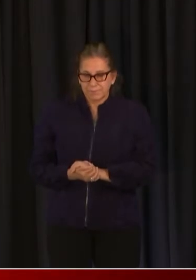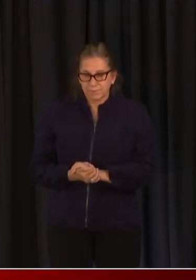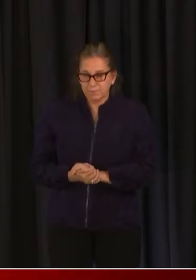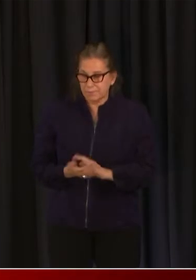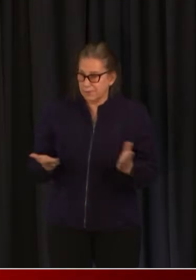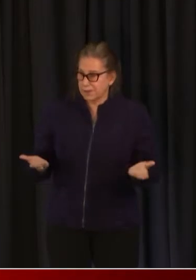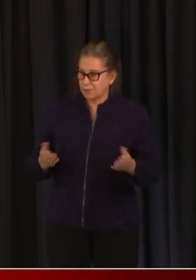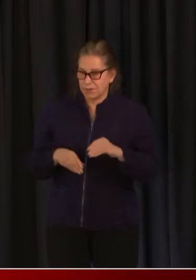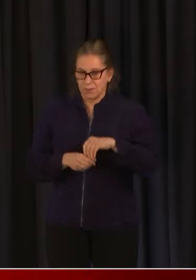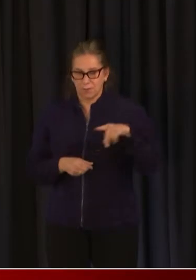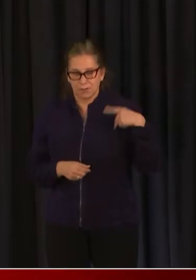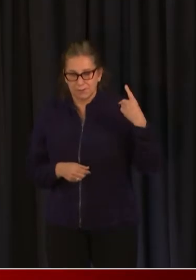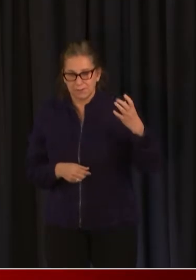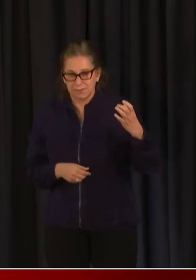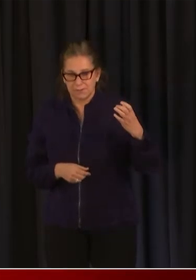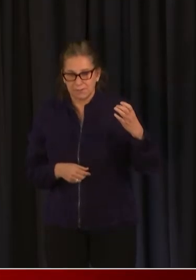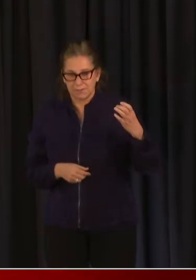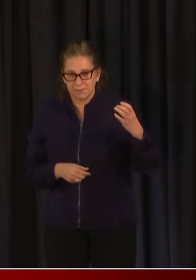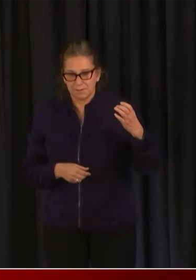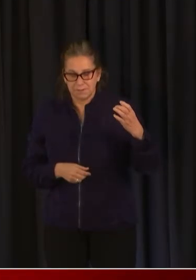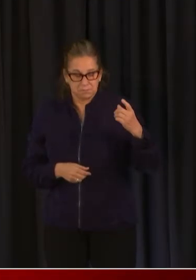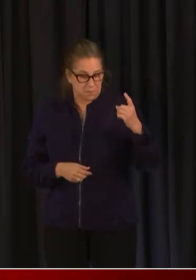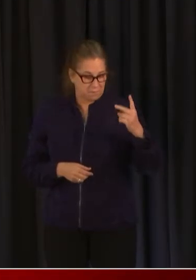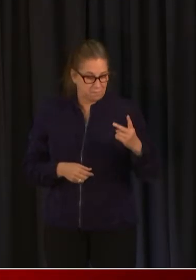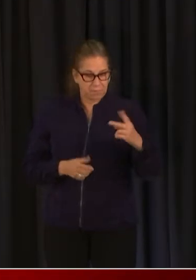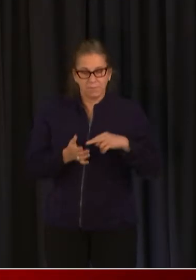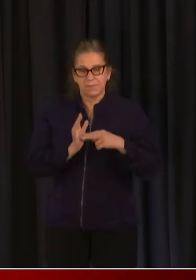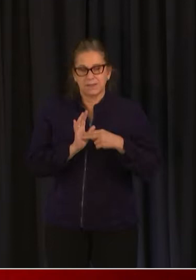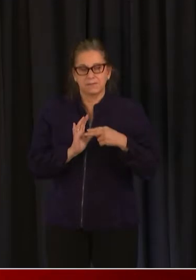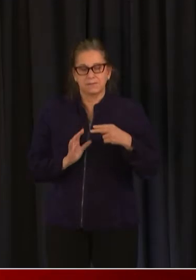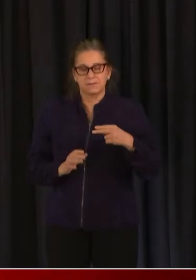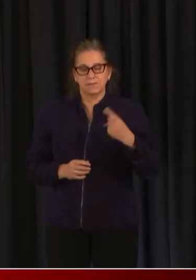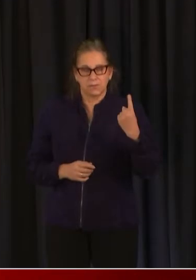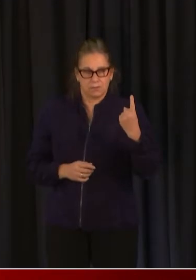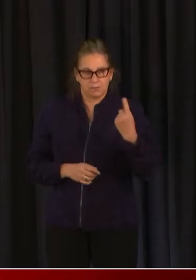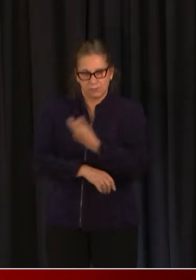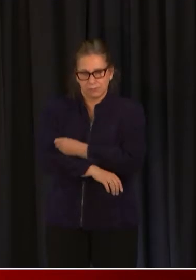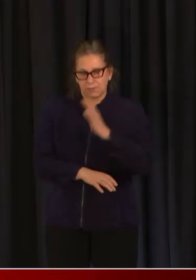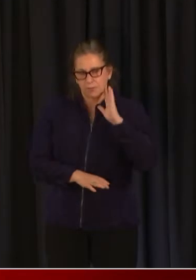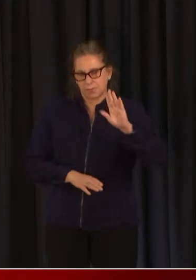237,000 DC residents who are partially or fully